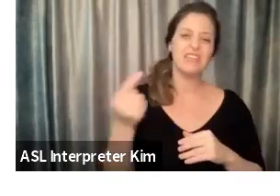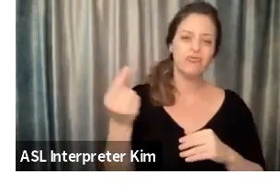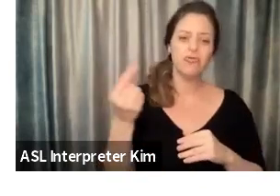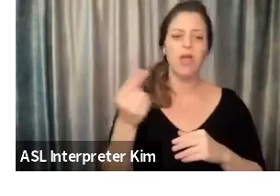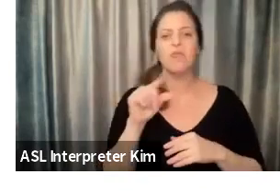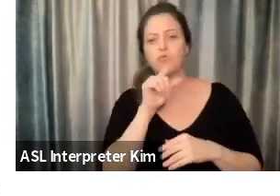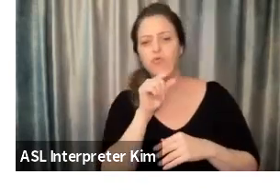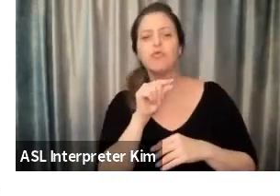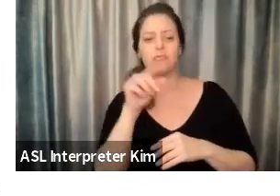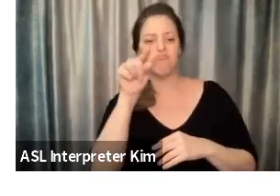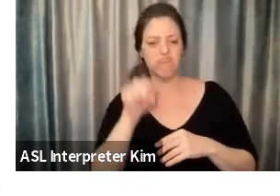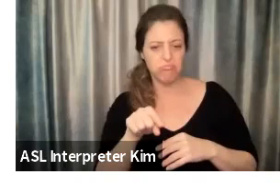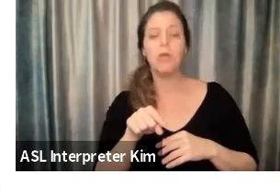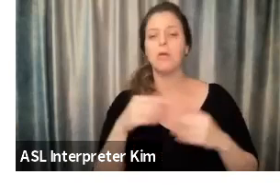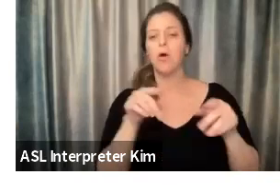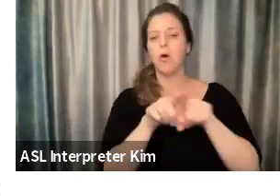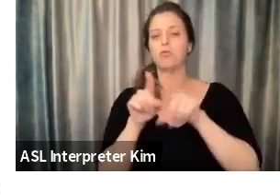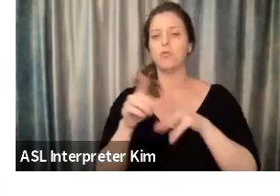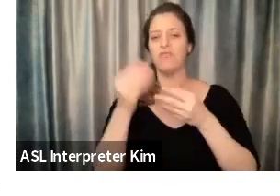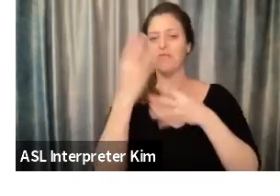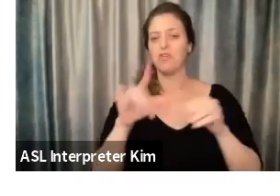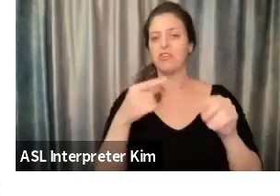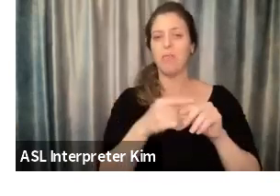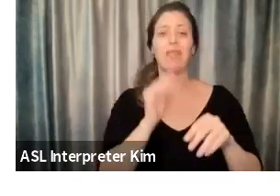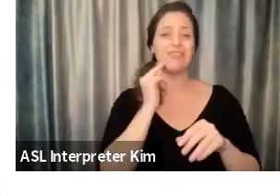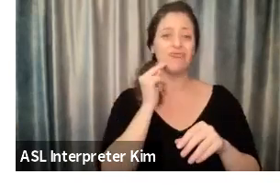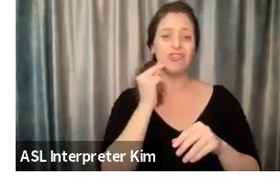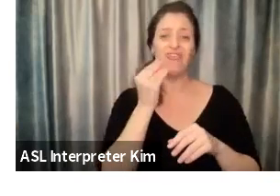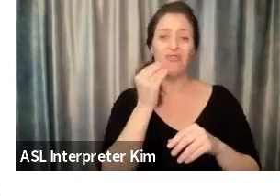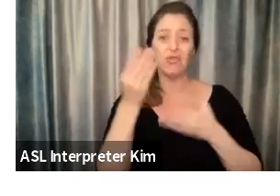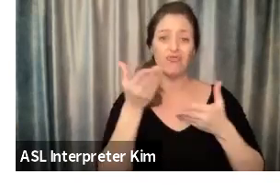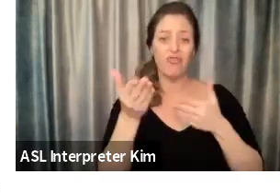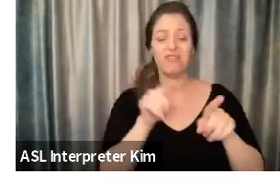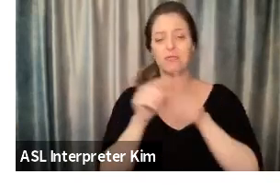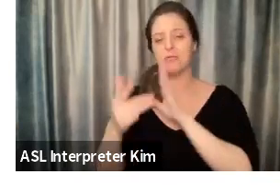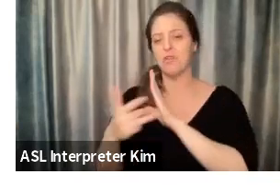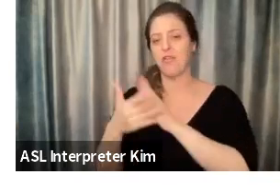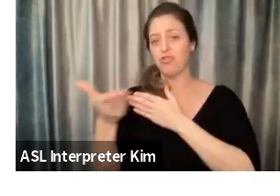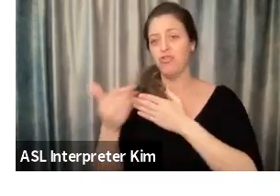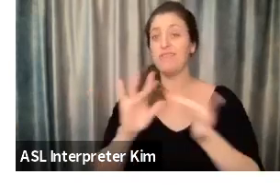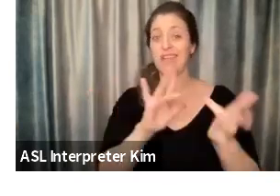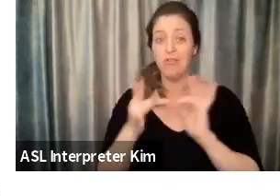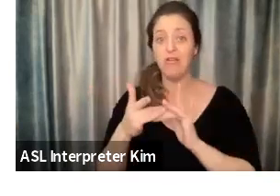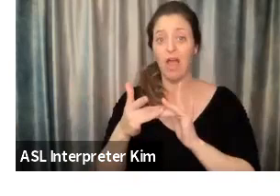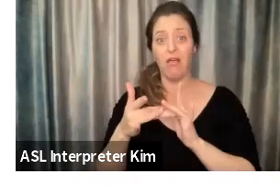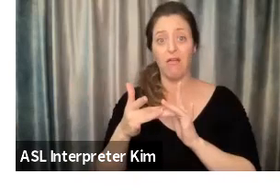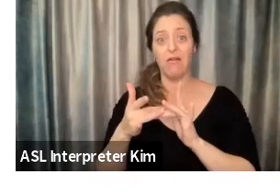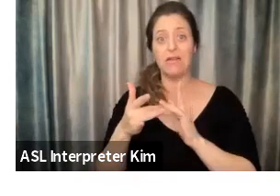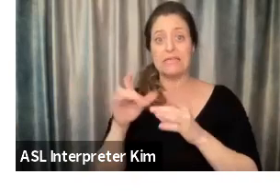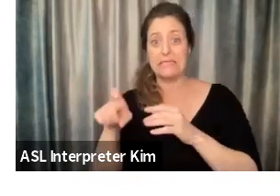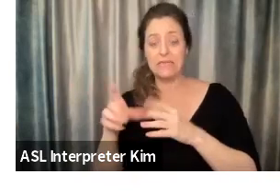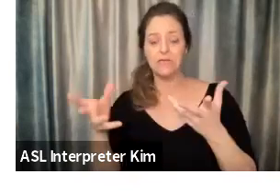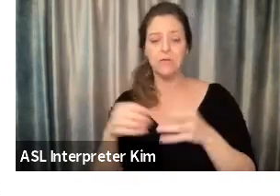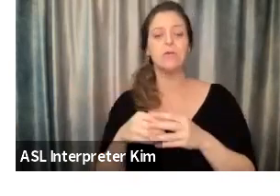updates when it comes to nutrition services, technology services such as internet essentials,